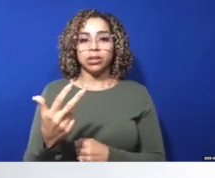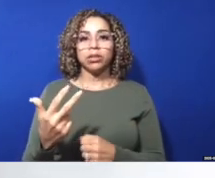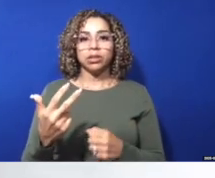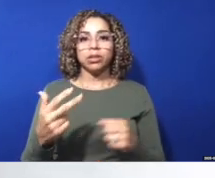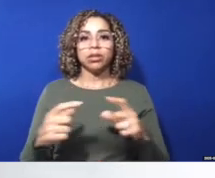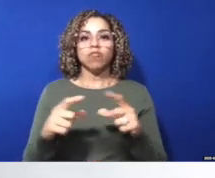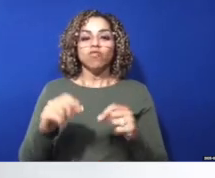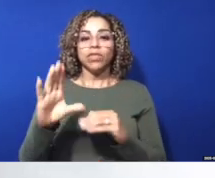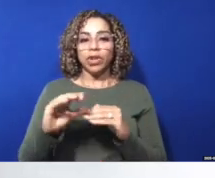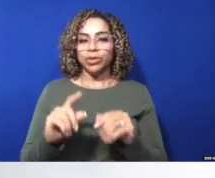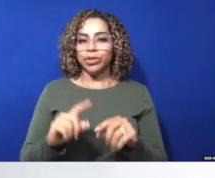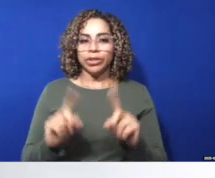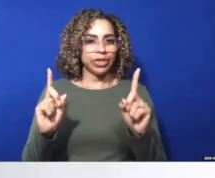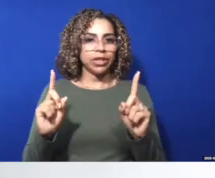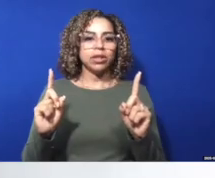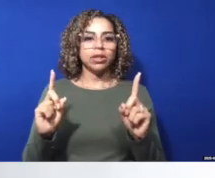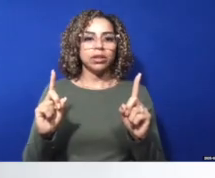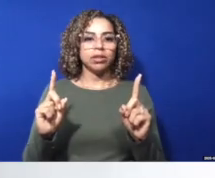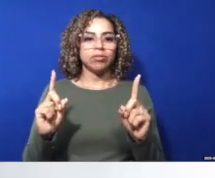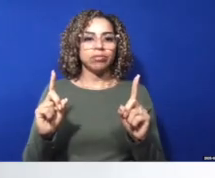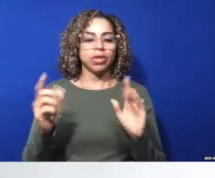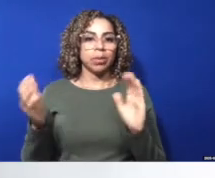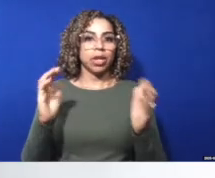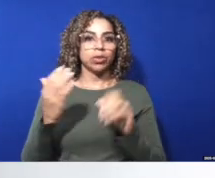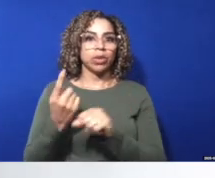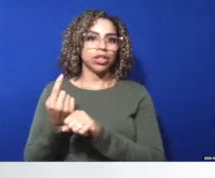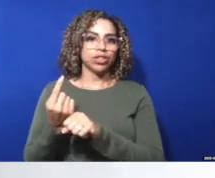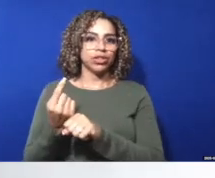are different and reduced from last year.